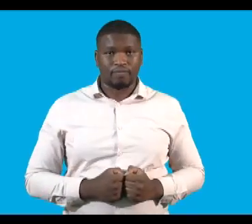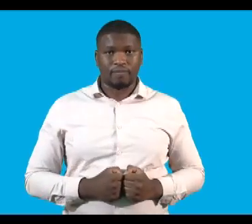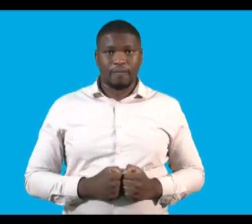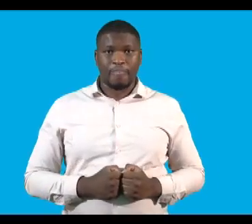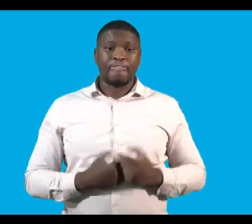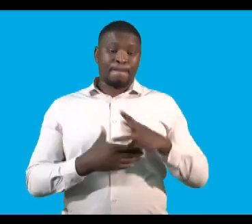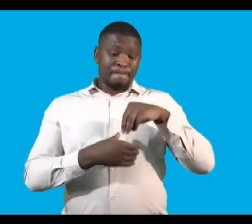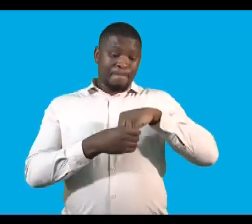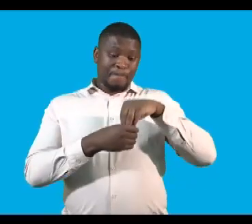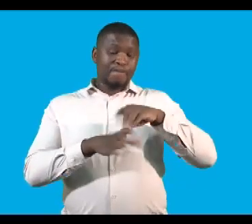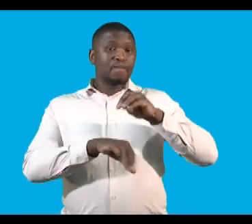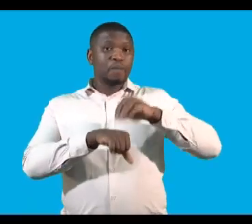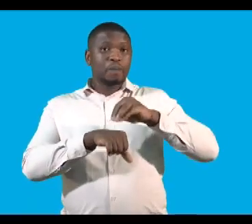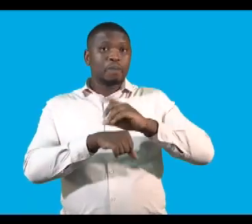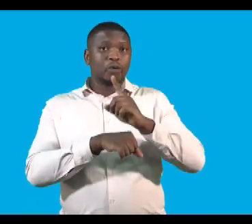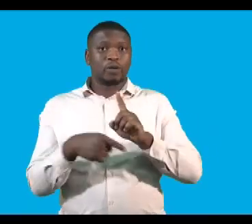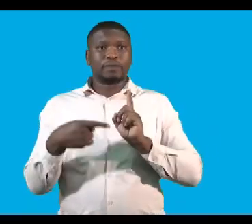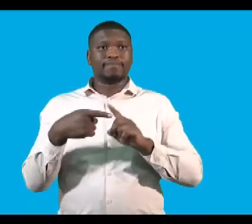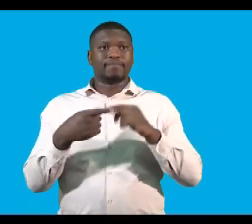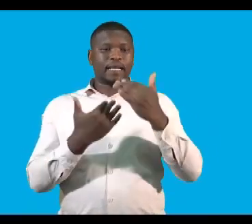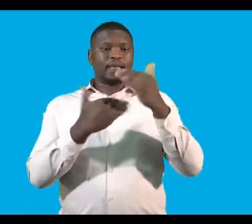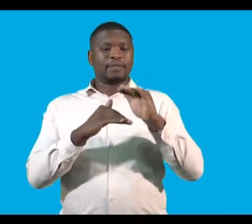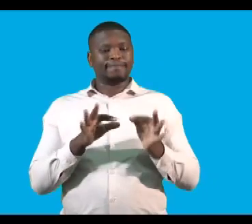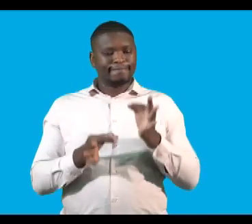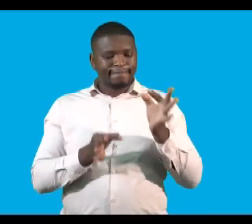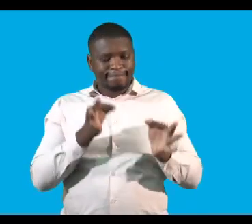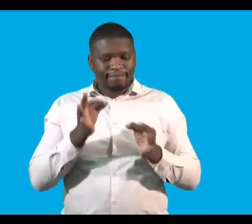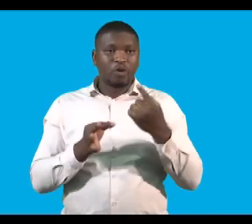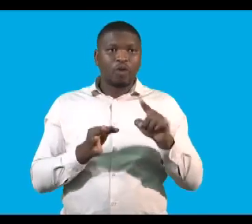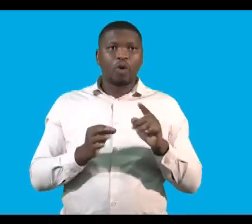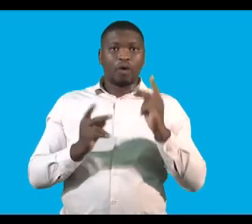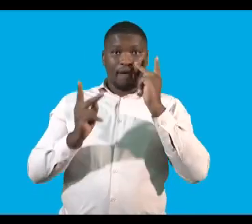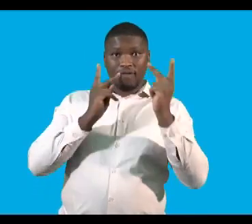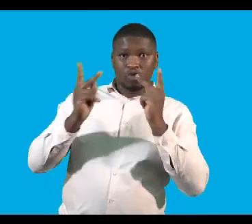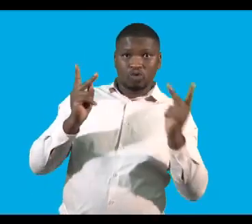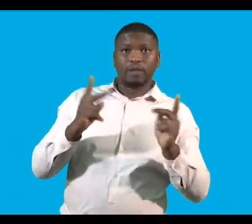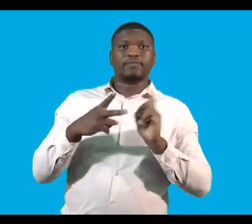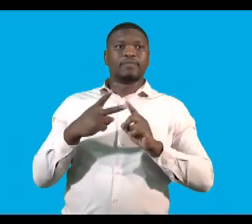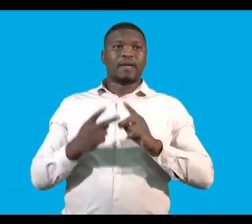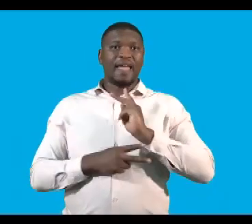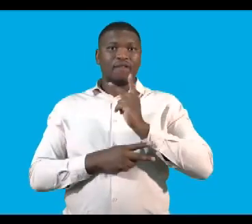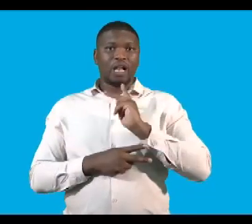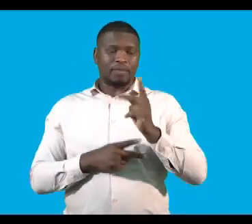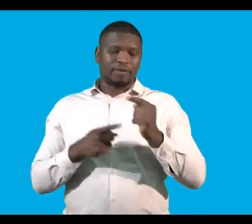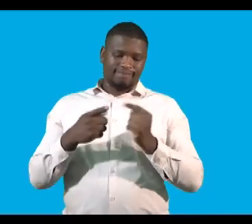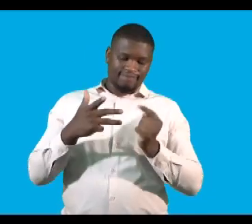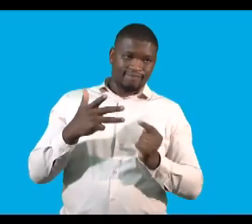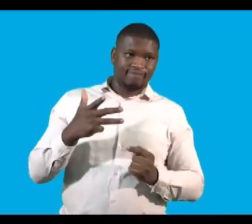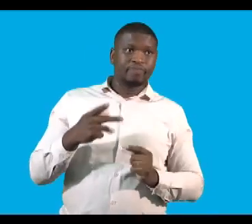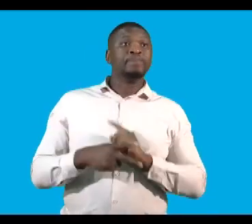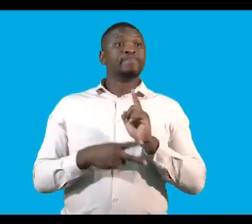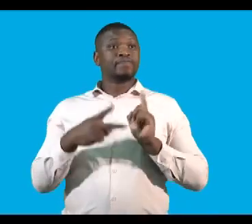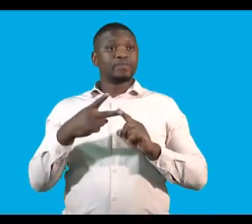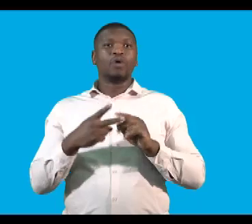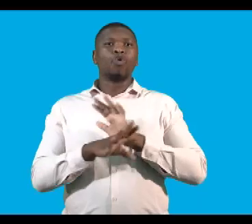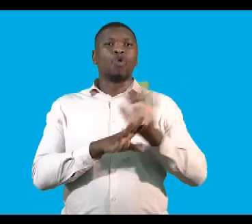Content problems include the following: a limited analysis of visual and verbal elements, not linking visual and verbal elements to